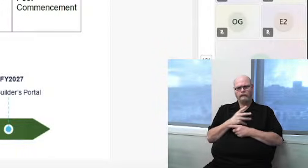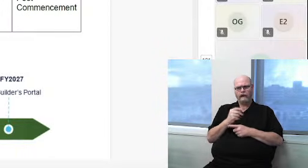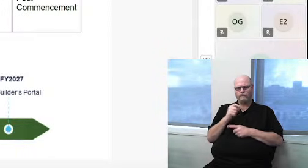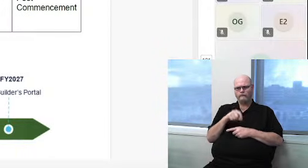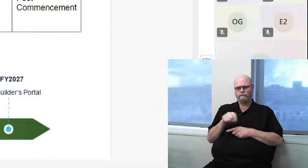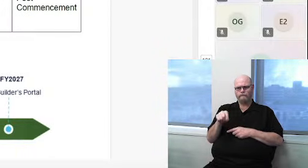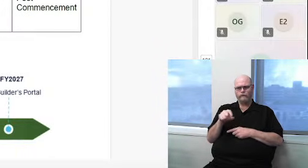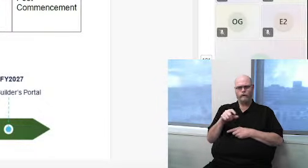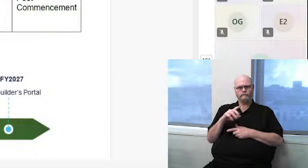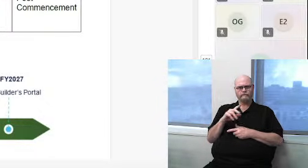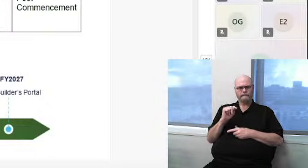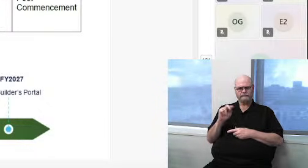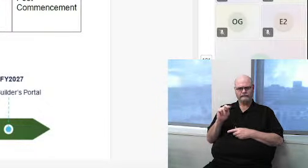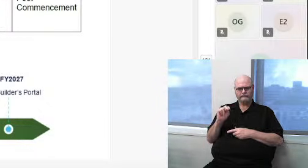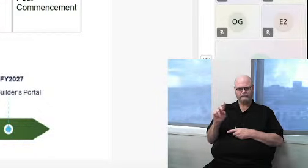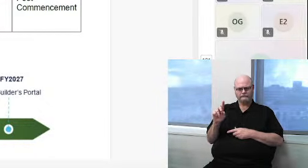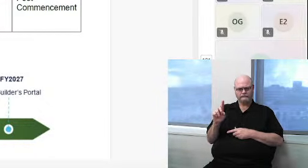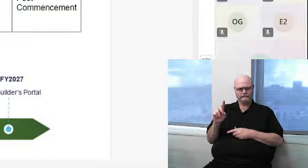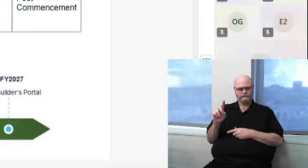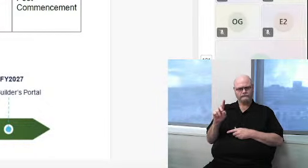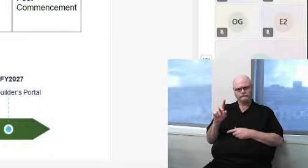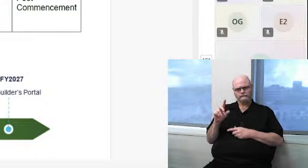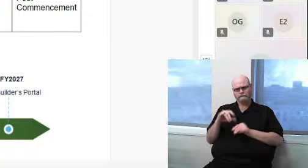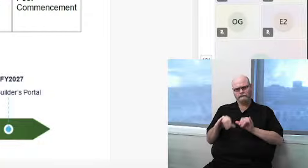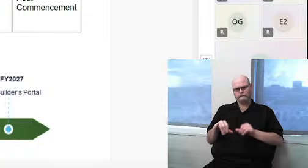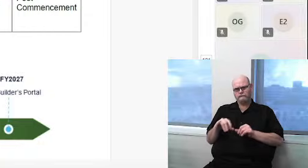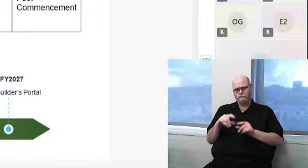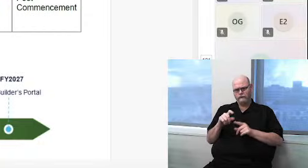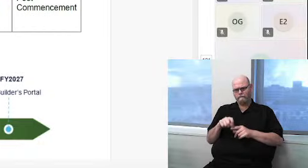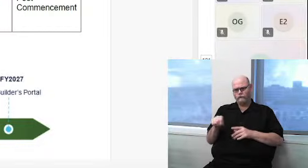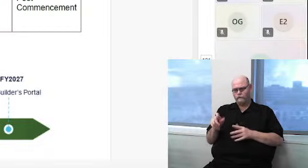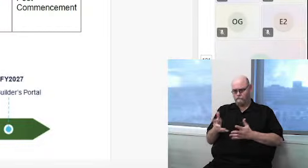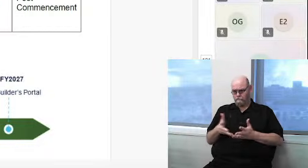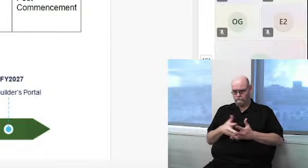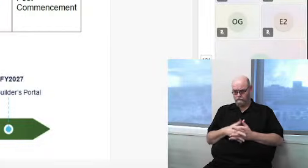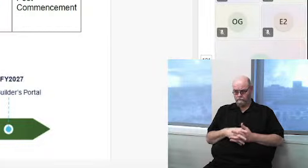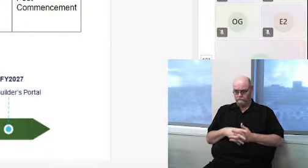Yes. And therefore the entire T&D system.